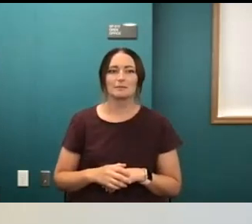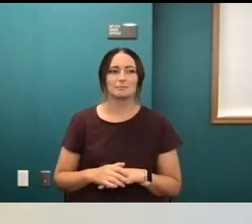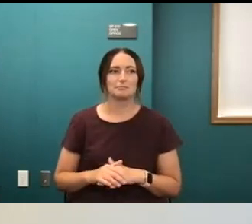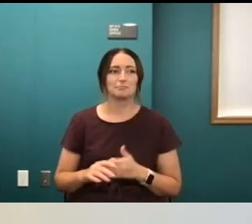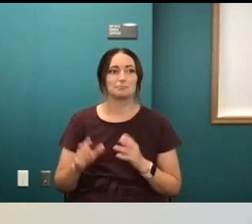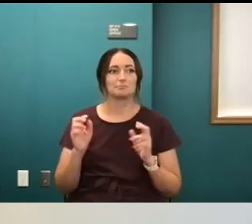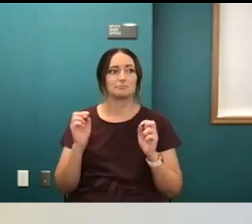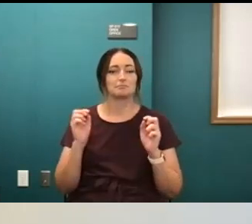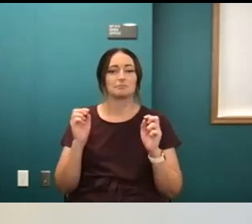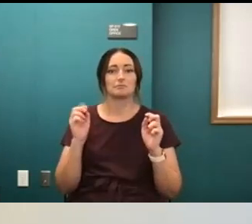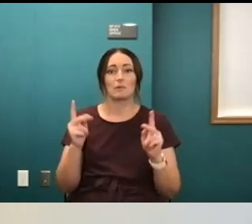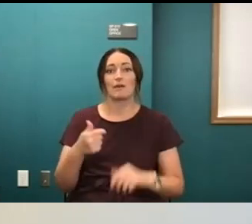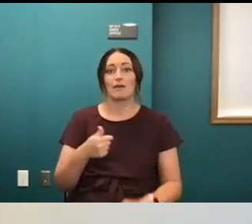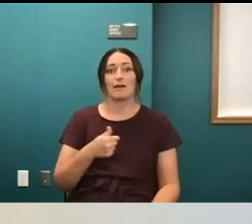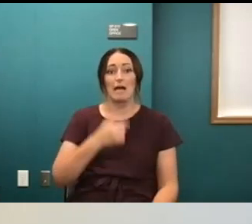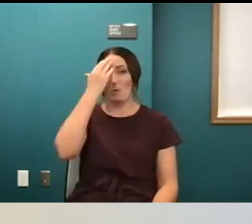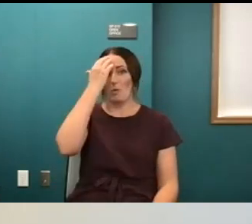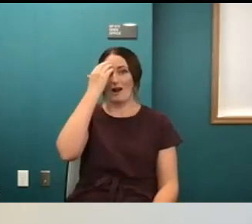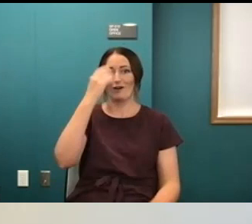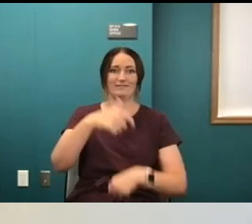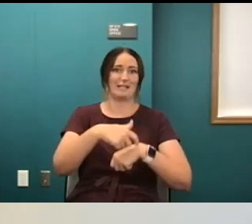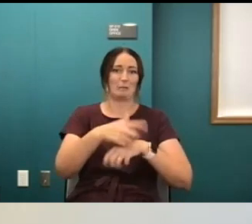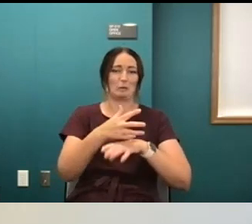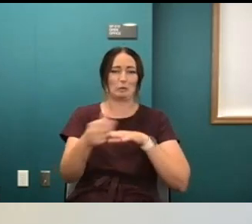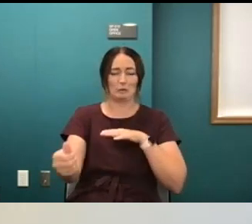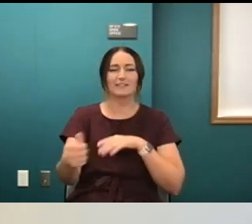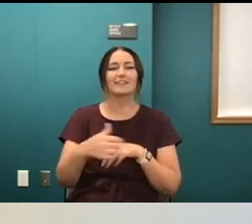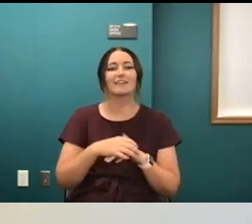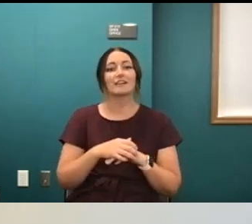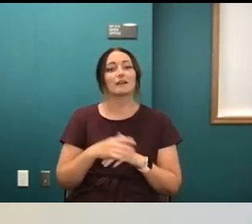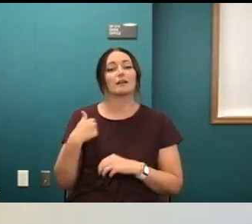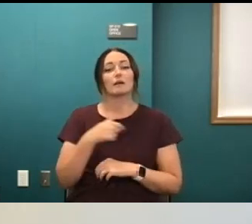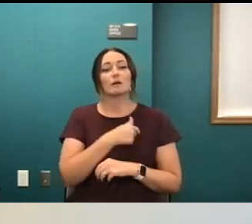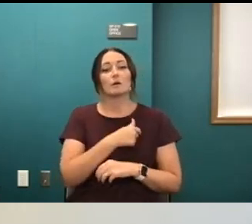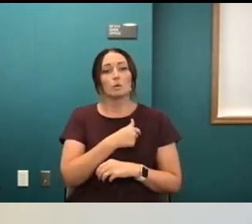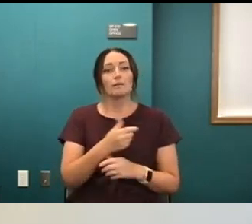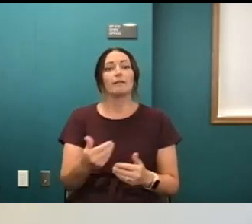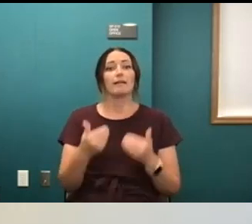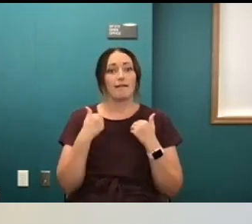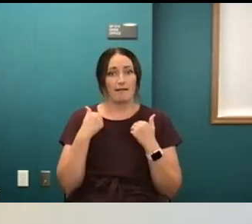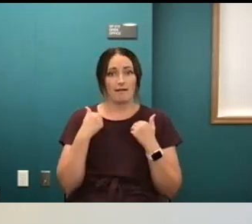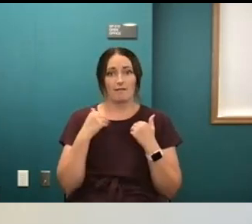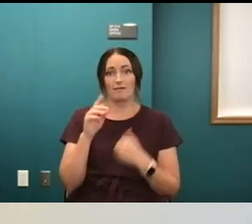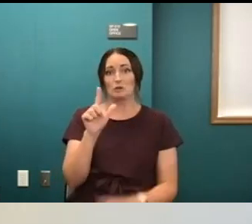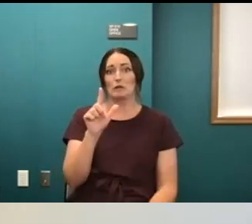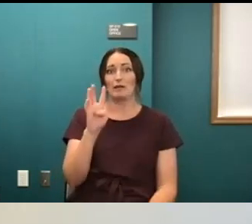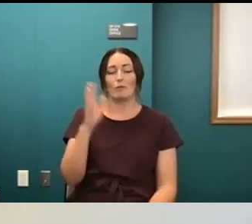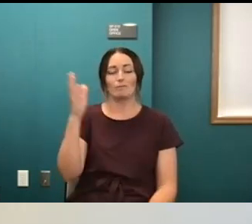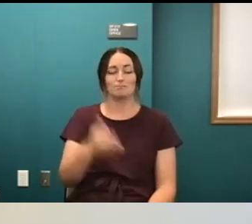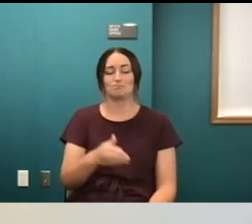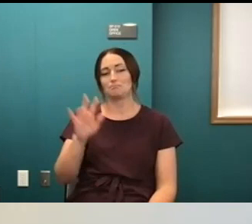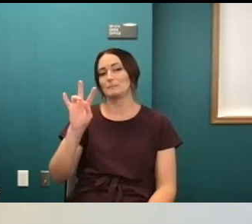I am aware of our time, so I just also want to let you guys know that we do have 24/7